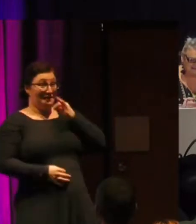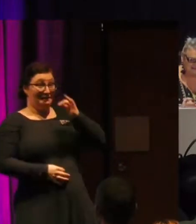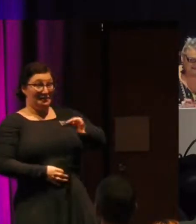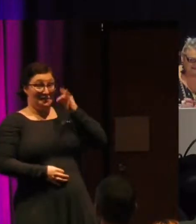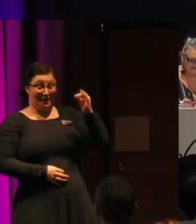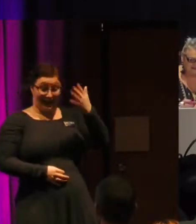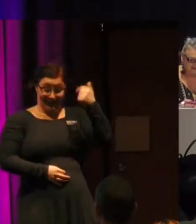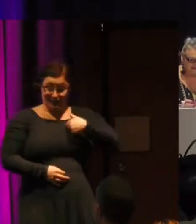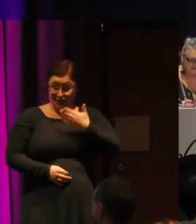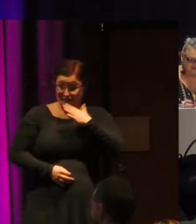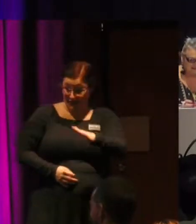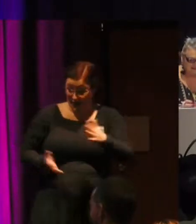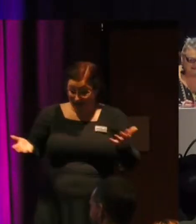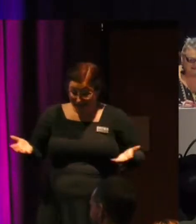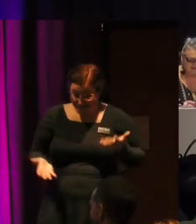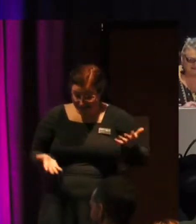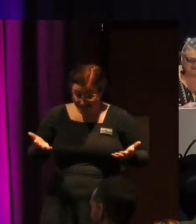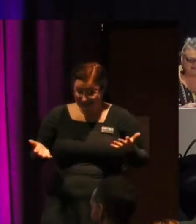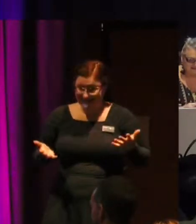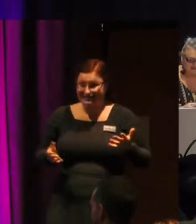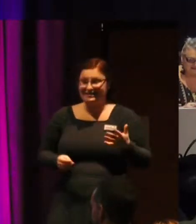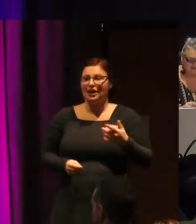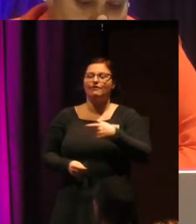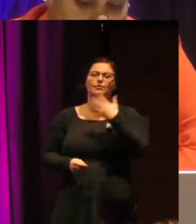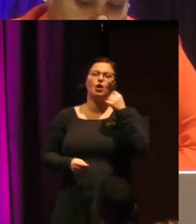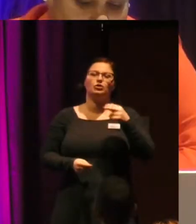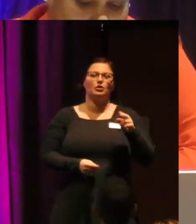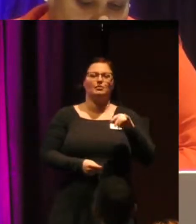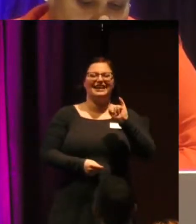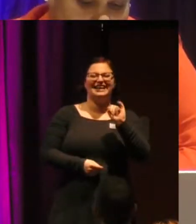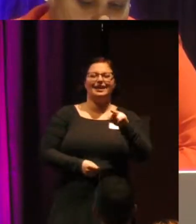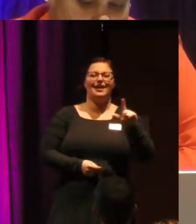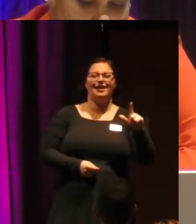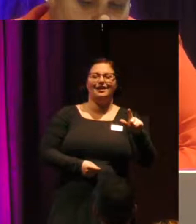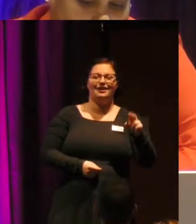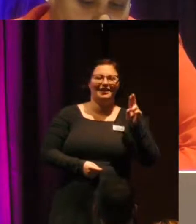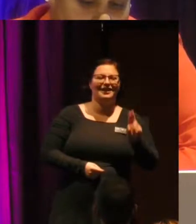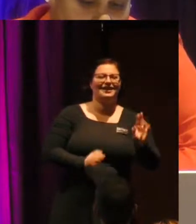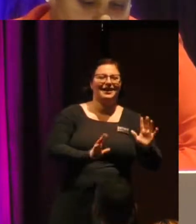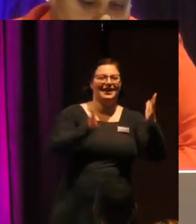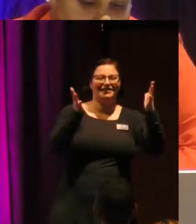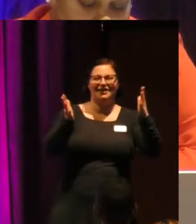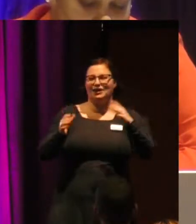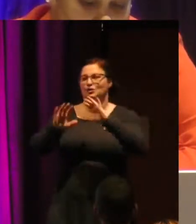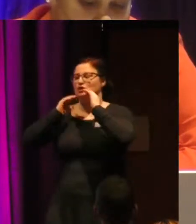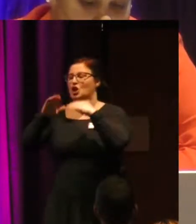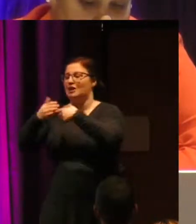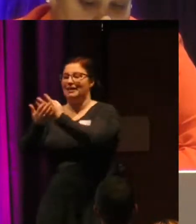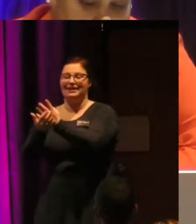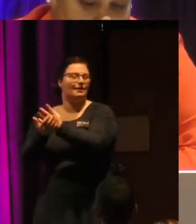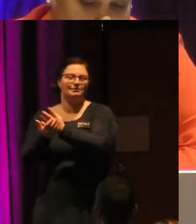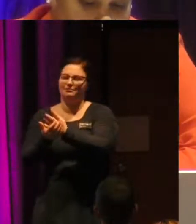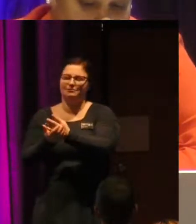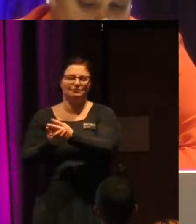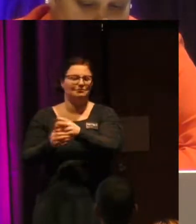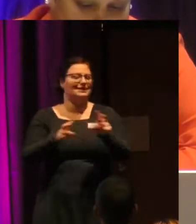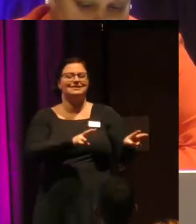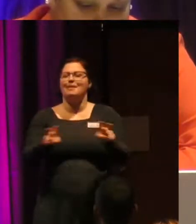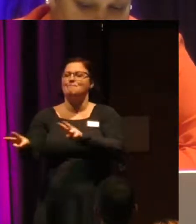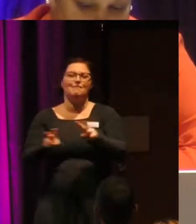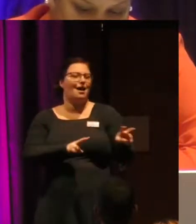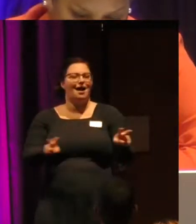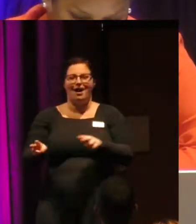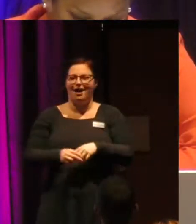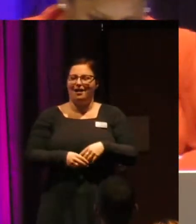bit. First of all, we are talking about in real life and social media. It is the same thing. Now we're so far